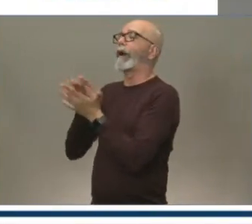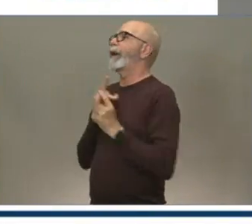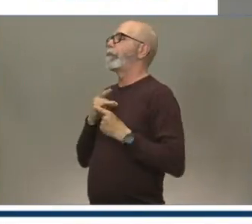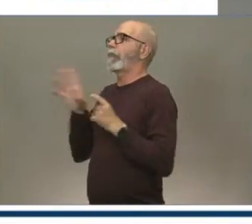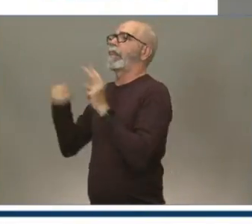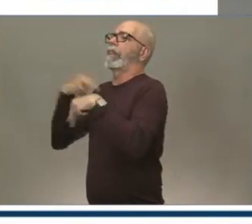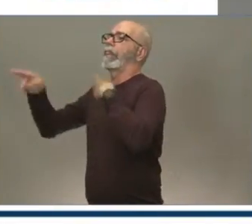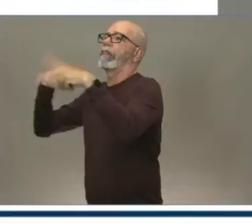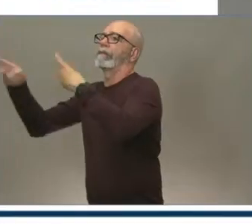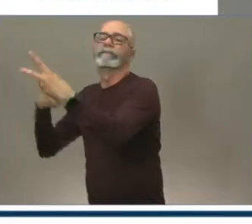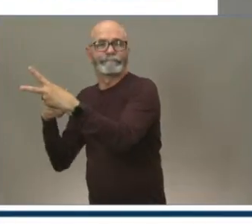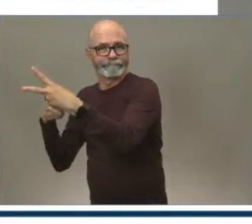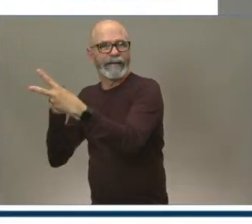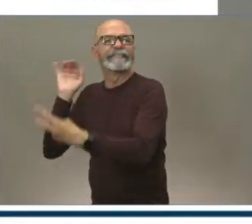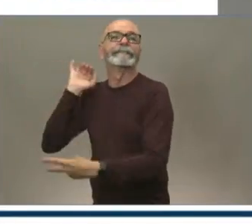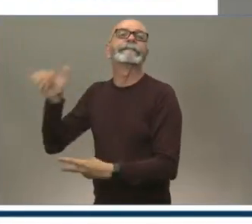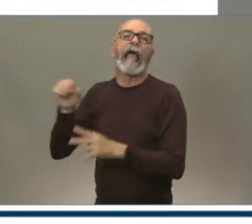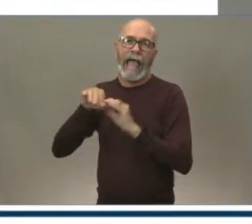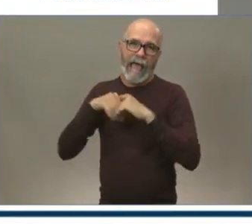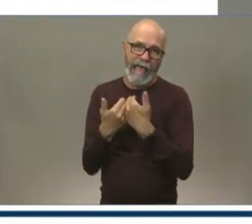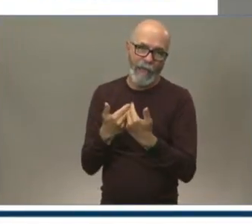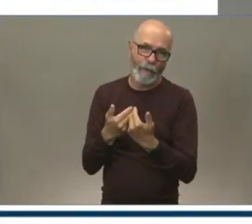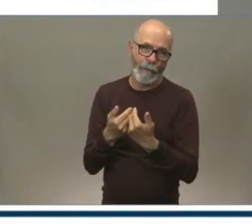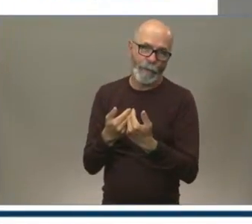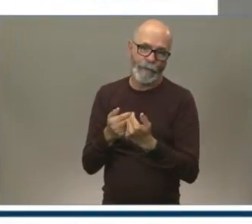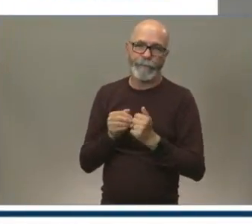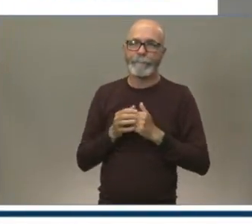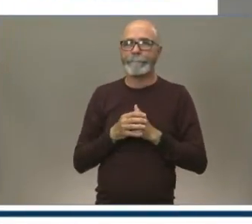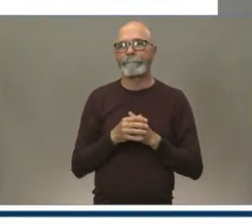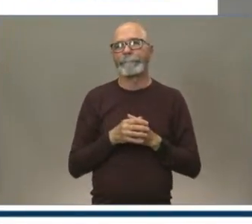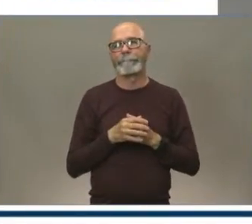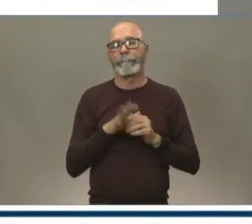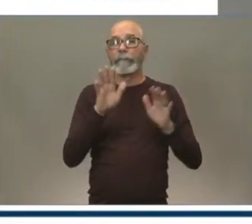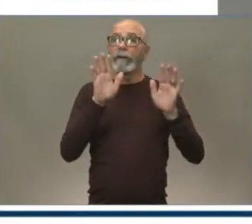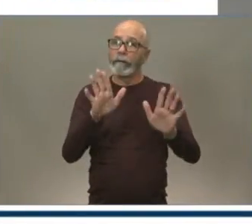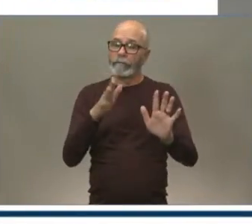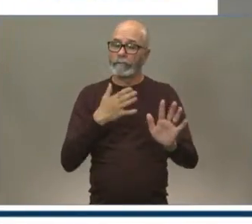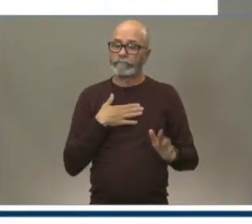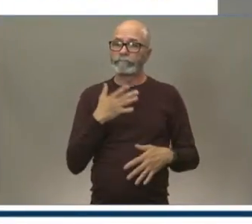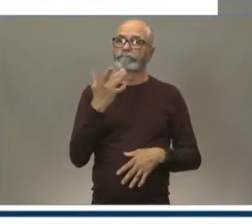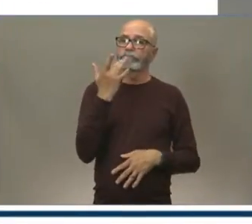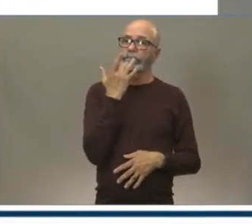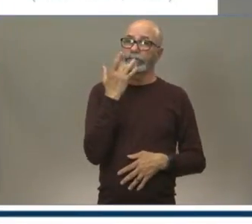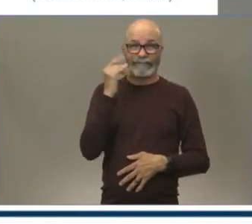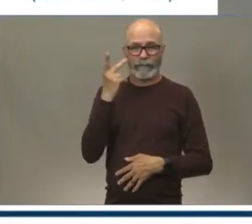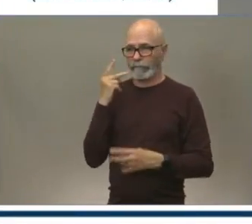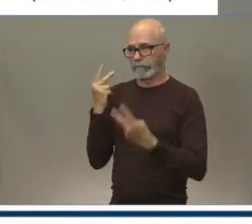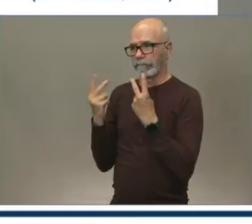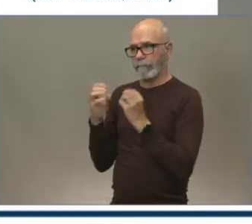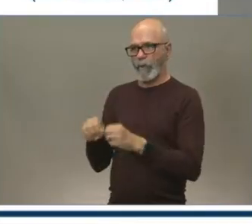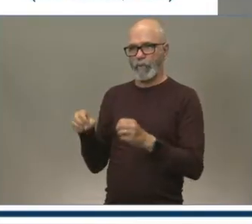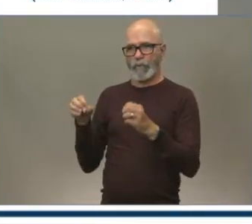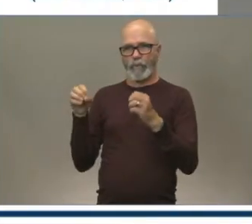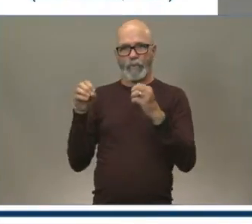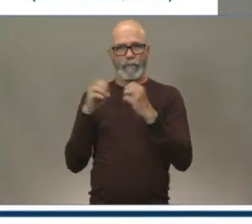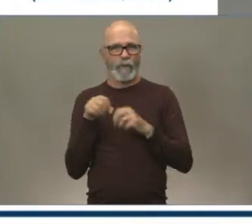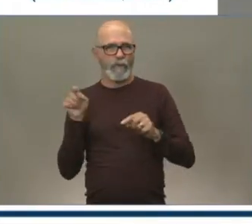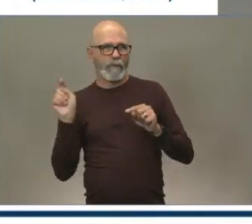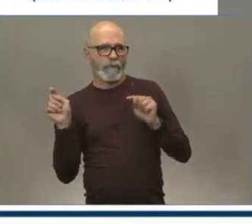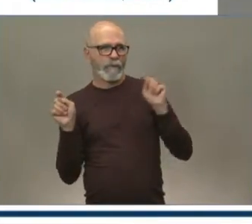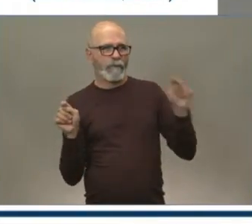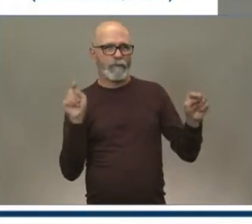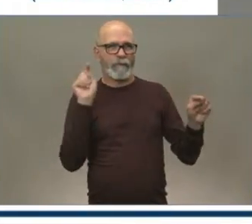school while they were infectious. Fortunately, as we continue to see, and by and large, as we had